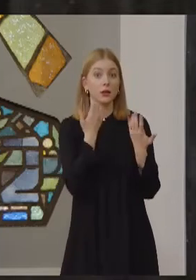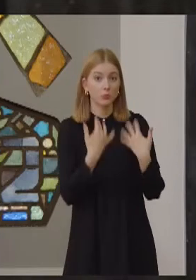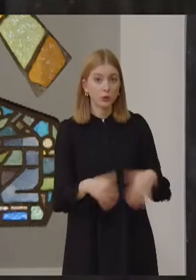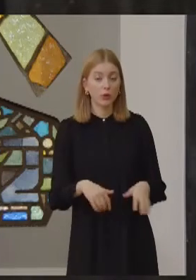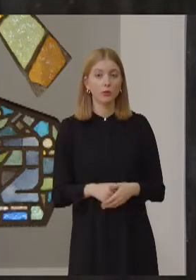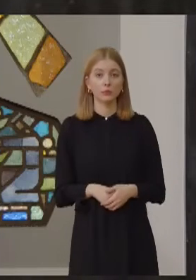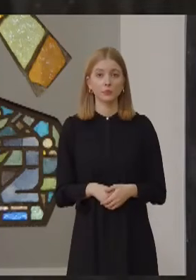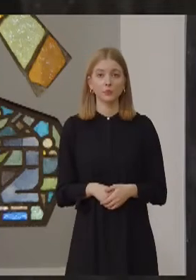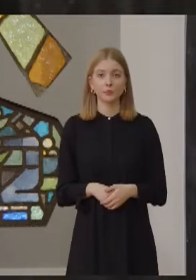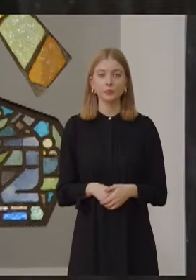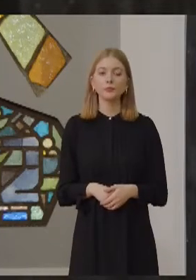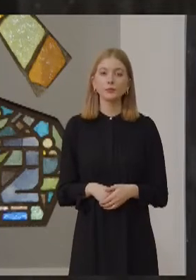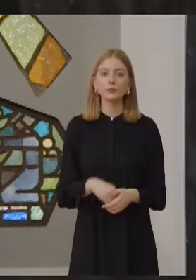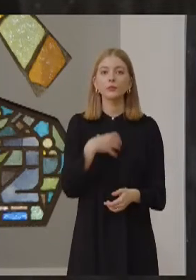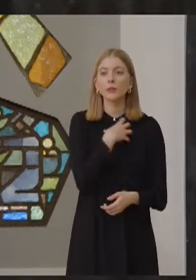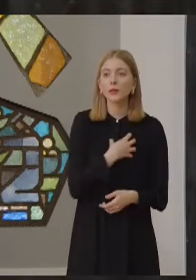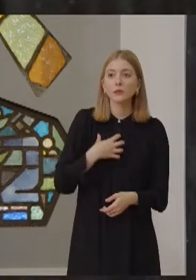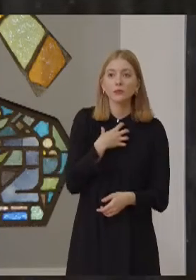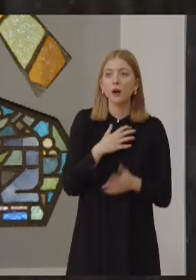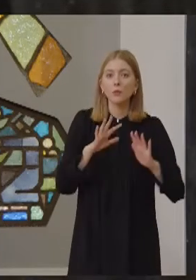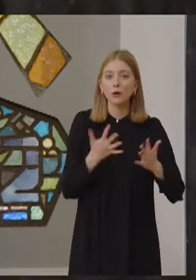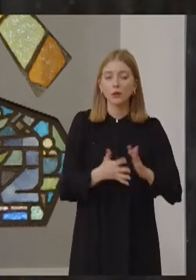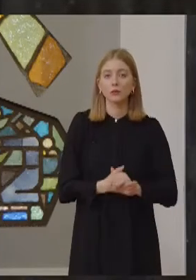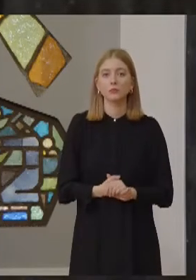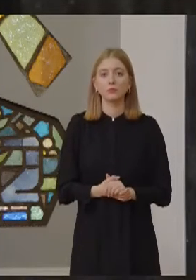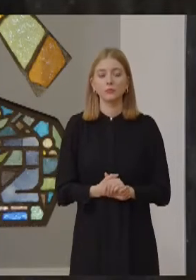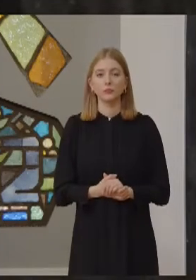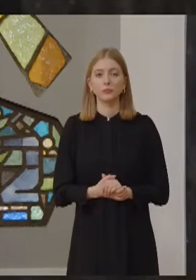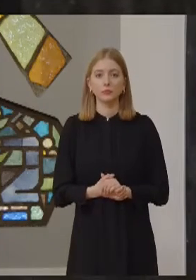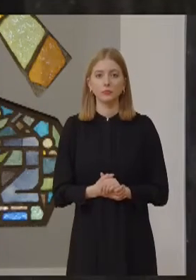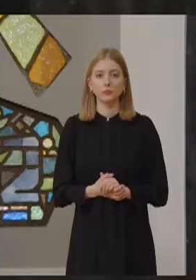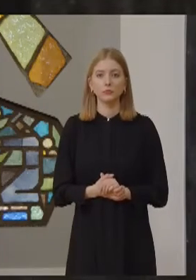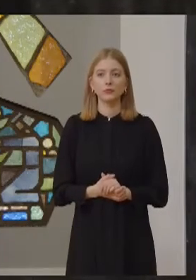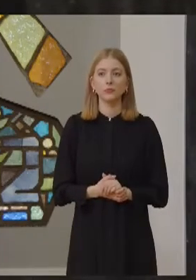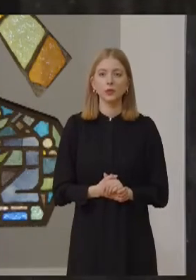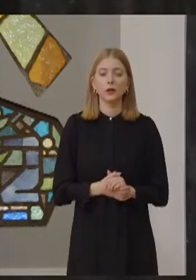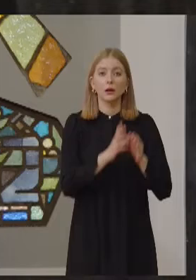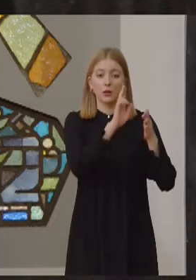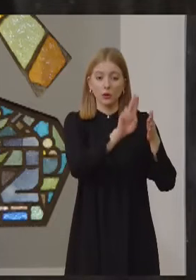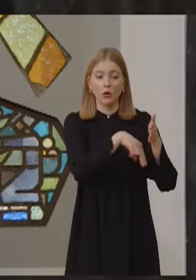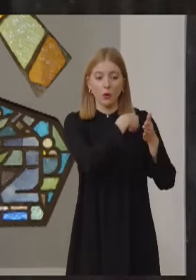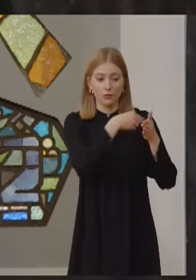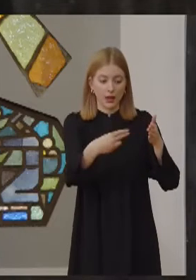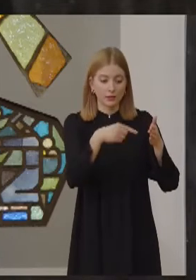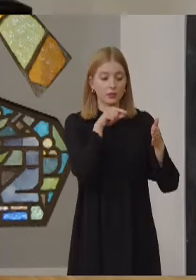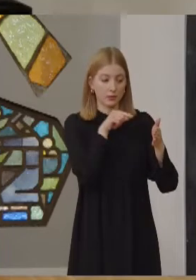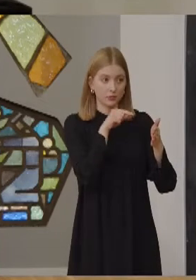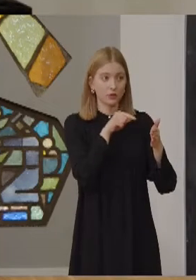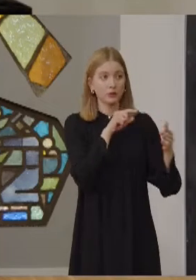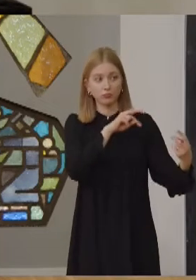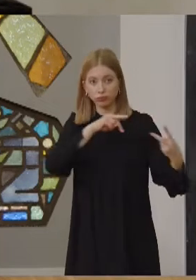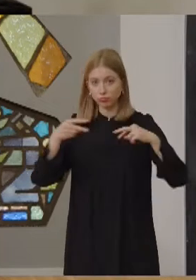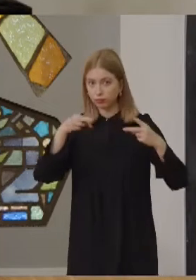we're doing that. One of those important things is that we